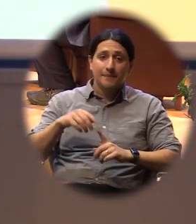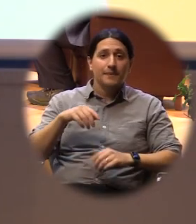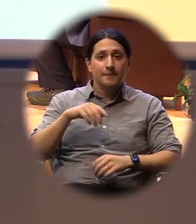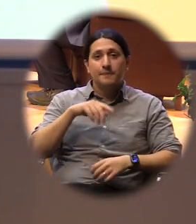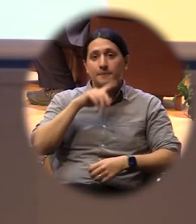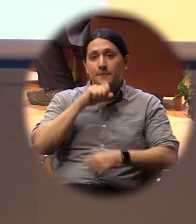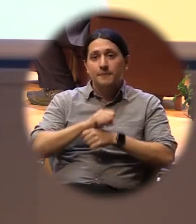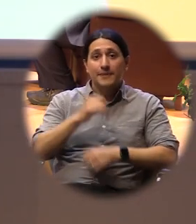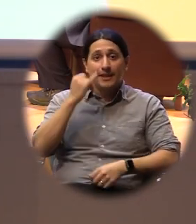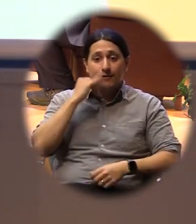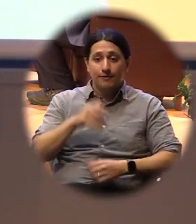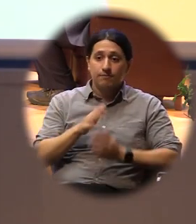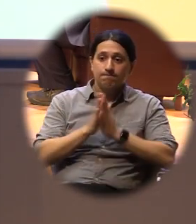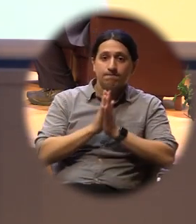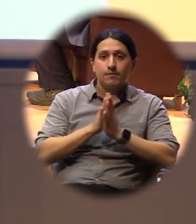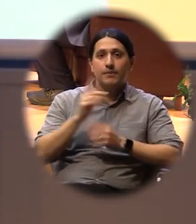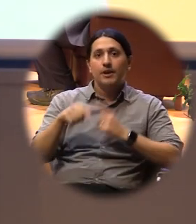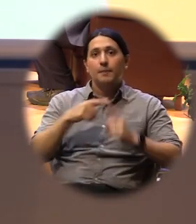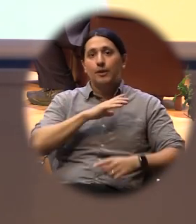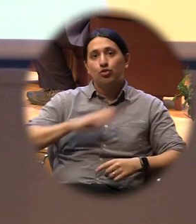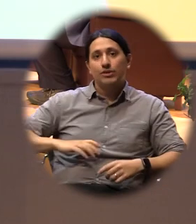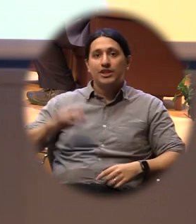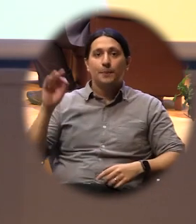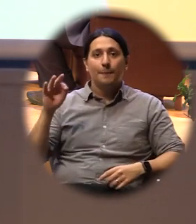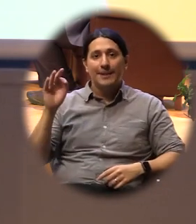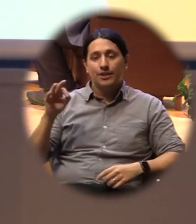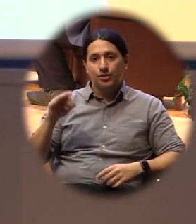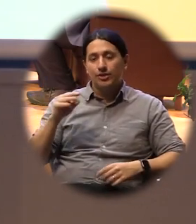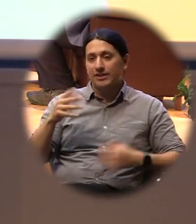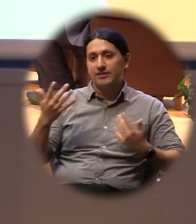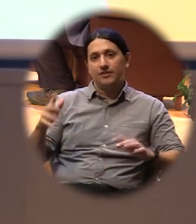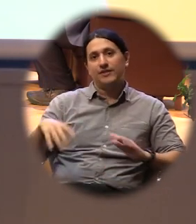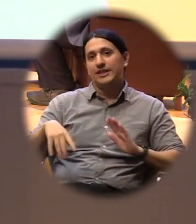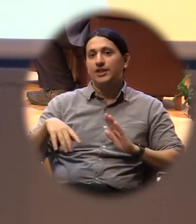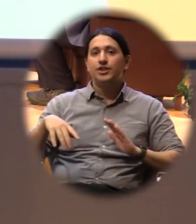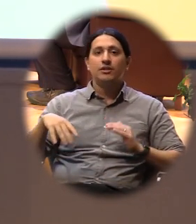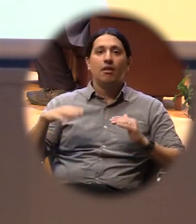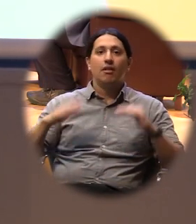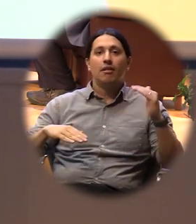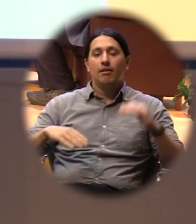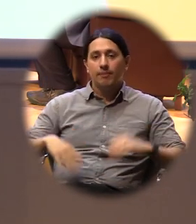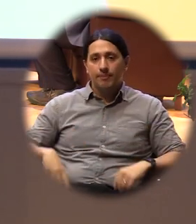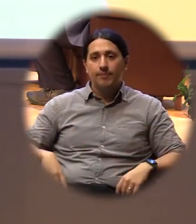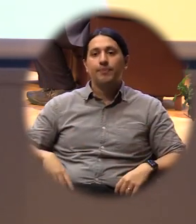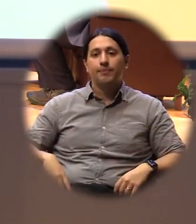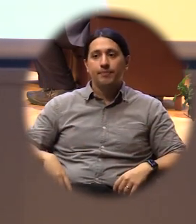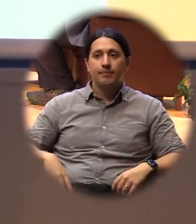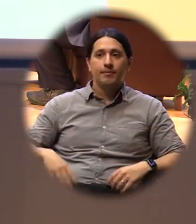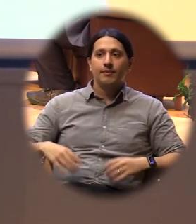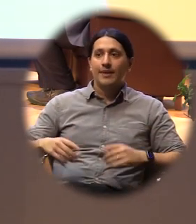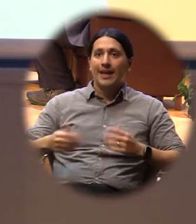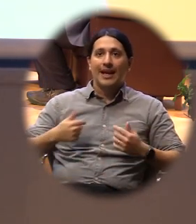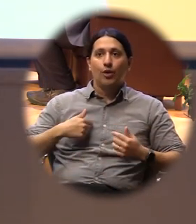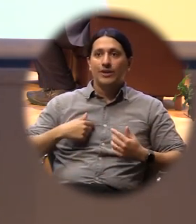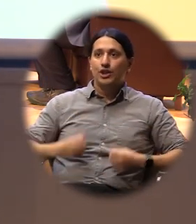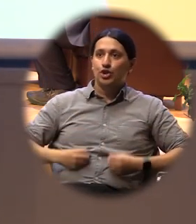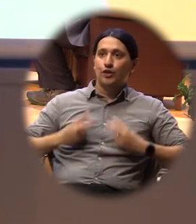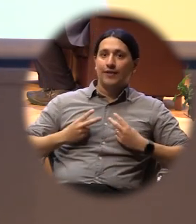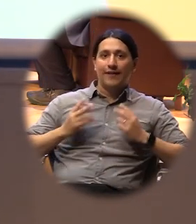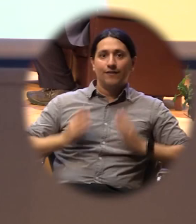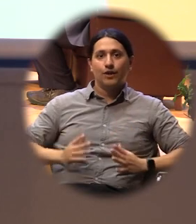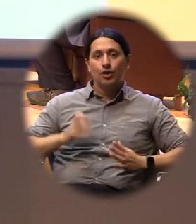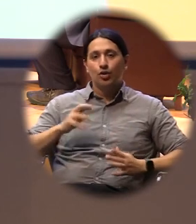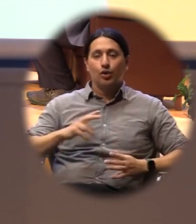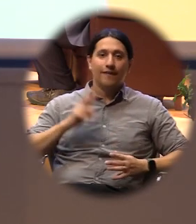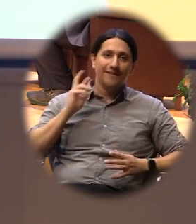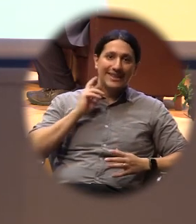So, long story short, I was a victim or a survivor, however you may want to frame it, both